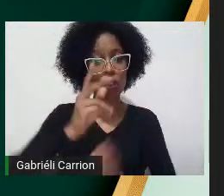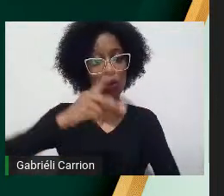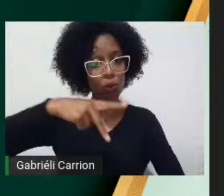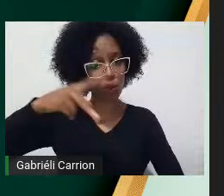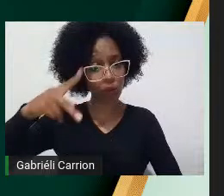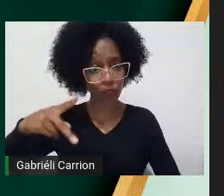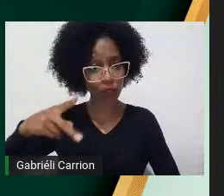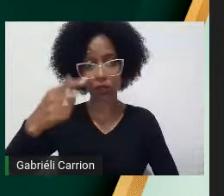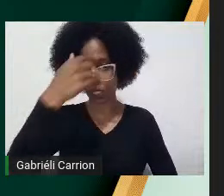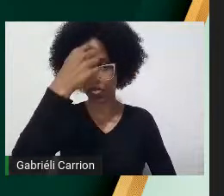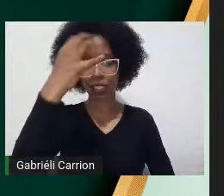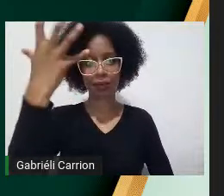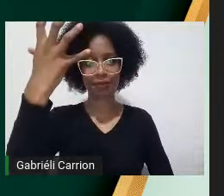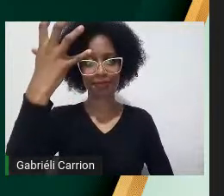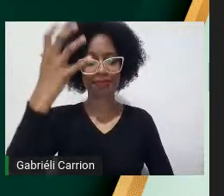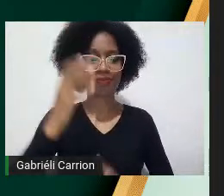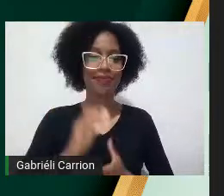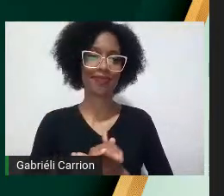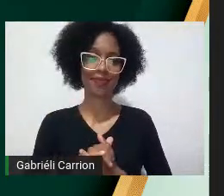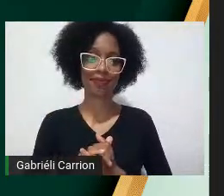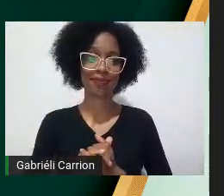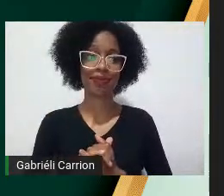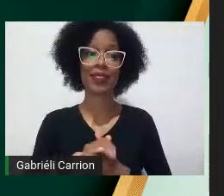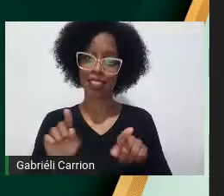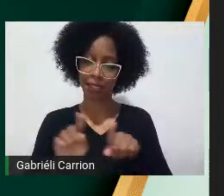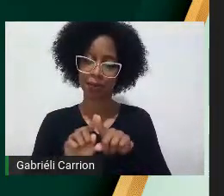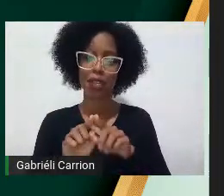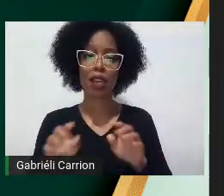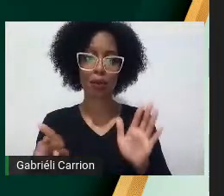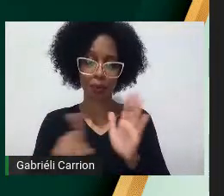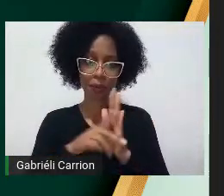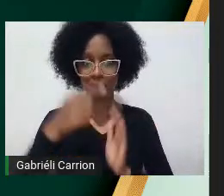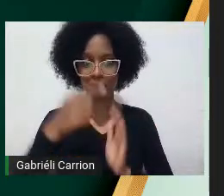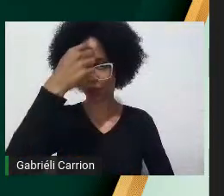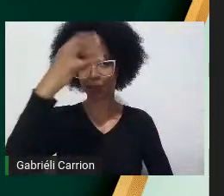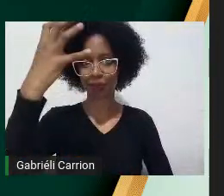Unipam. E a Unipam.